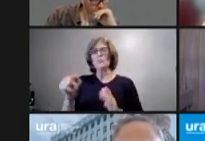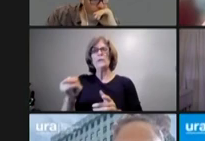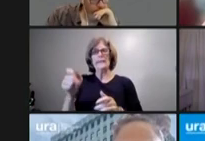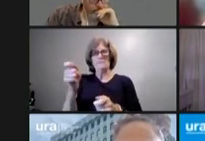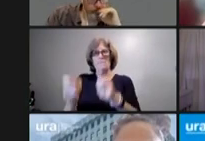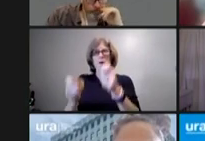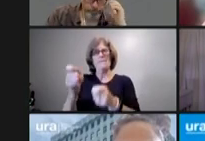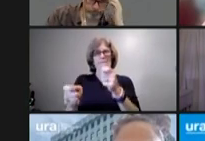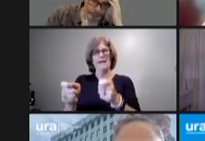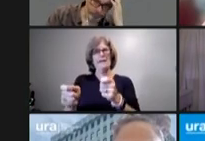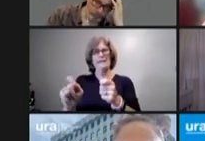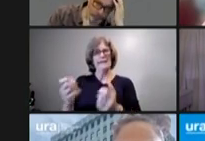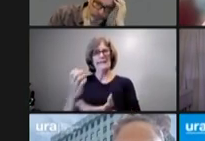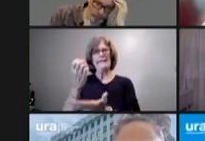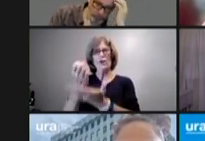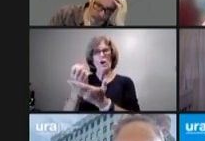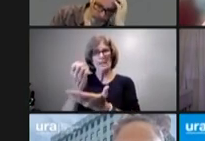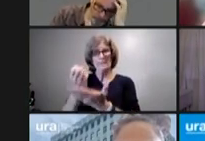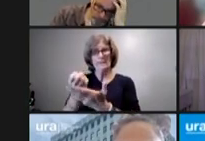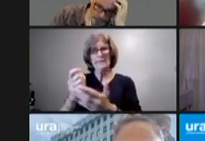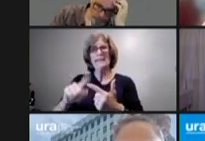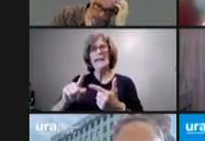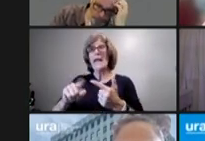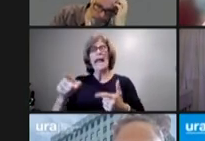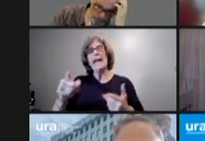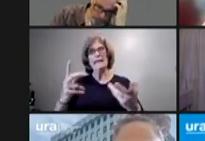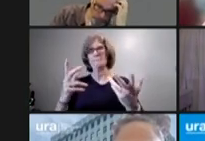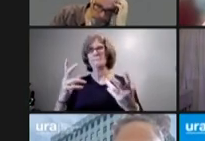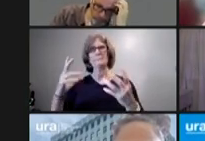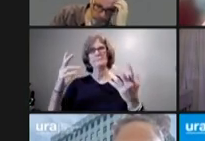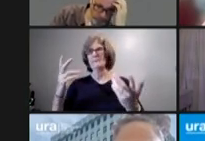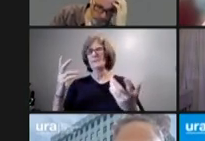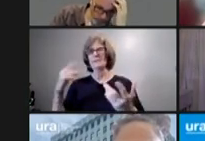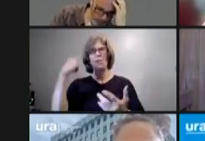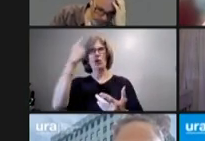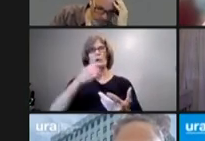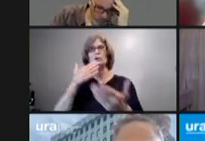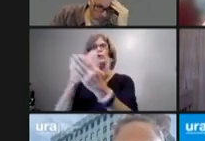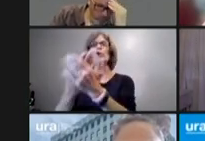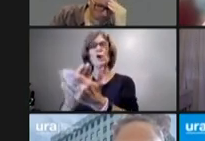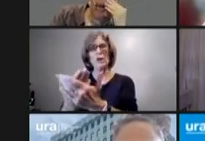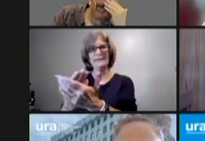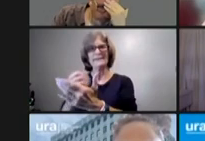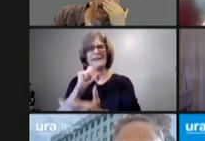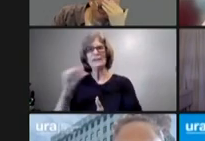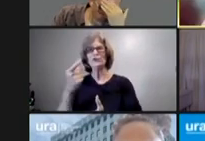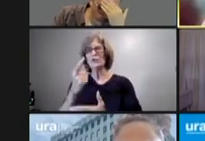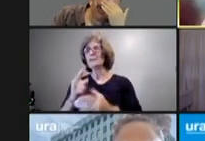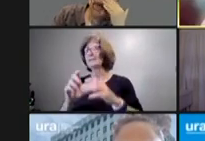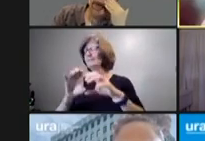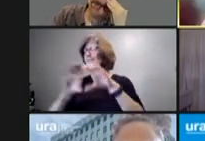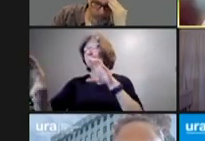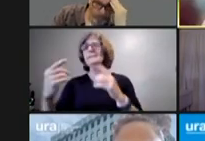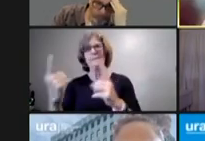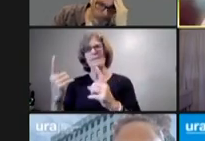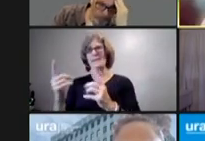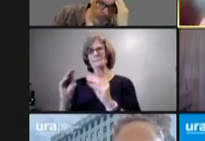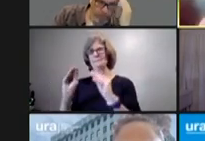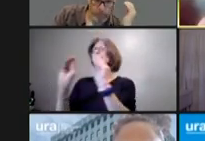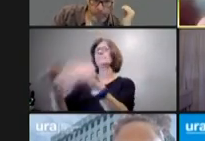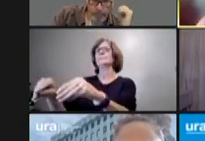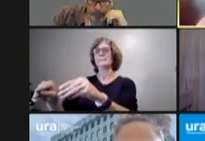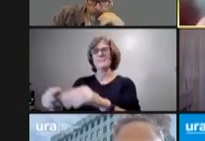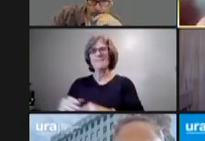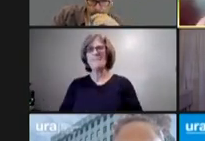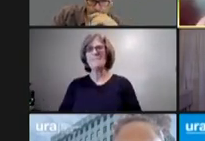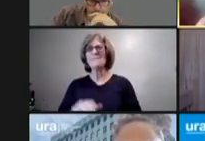sense, aesthetically makes sense, and makes sense from a constructability standpoint. And I always have an